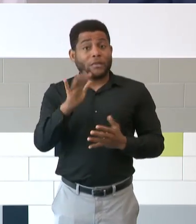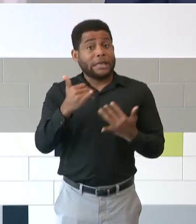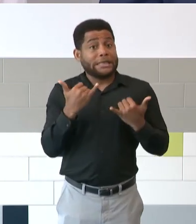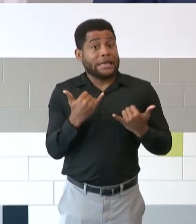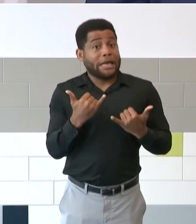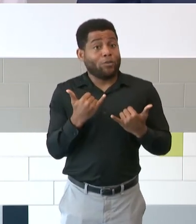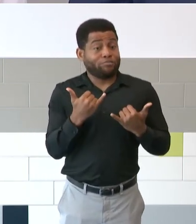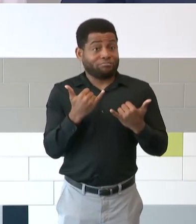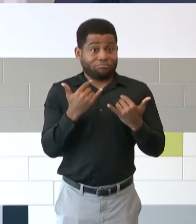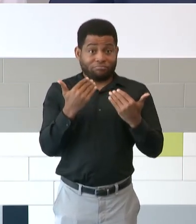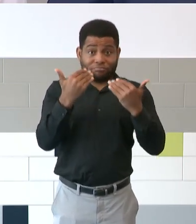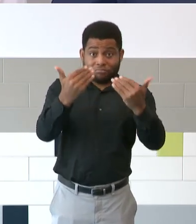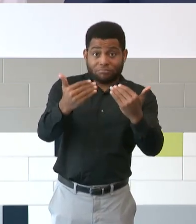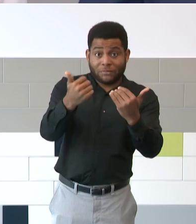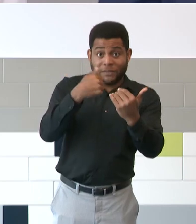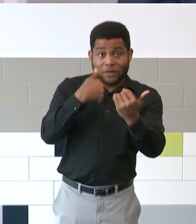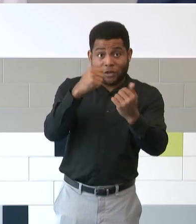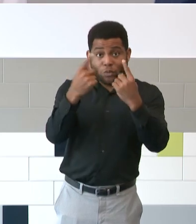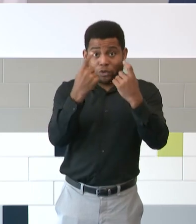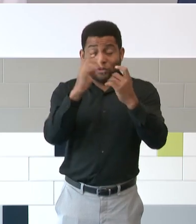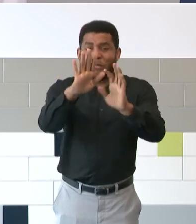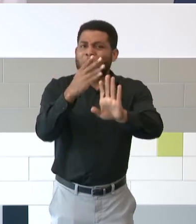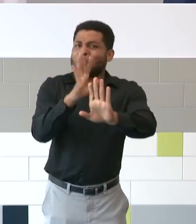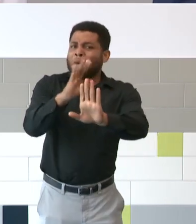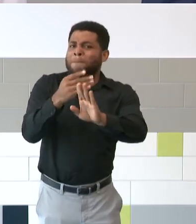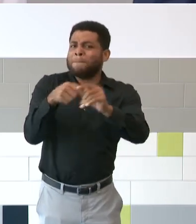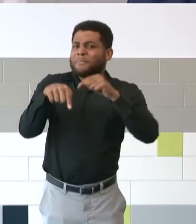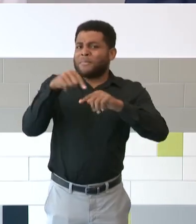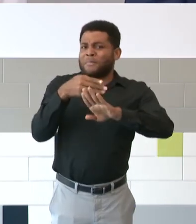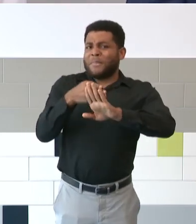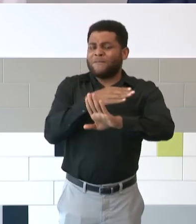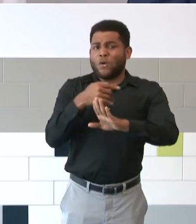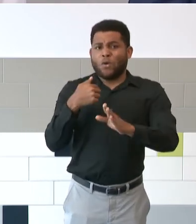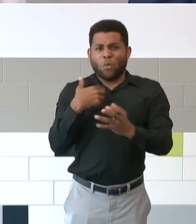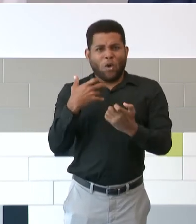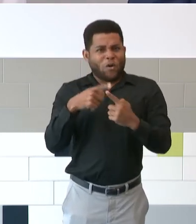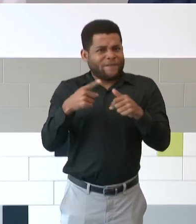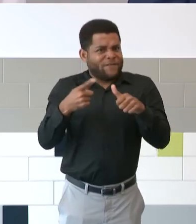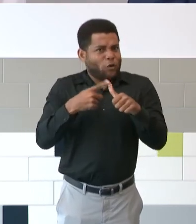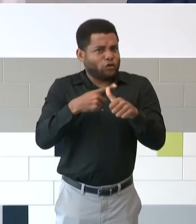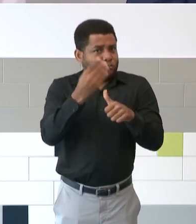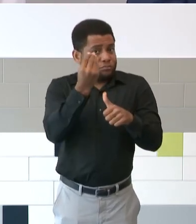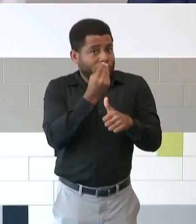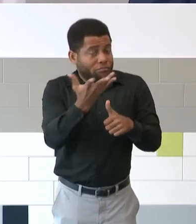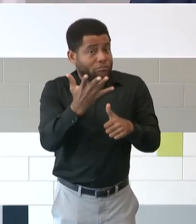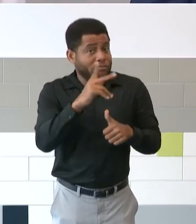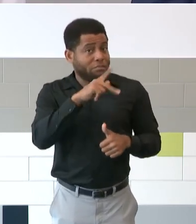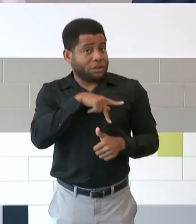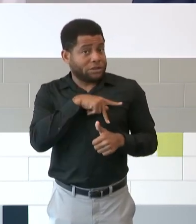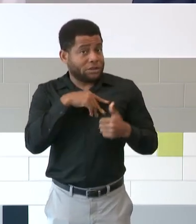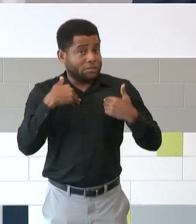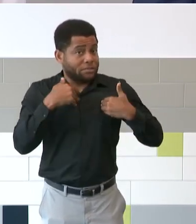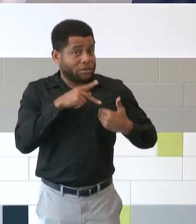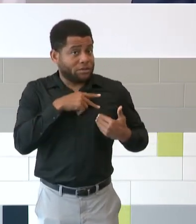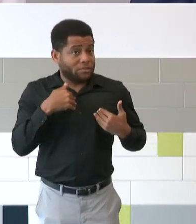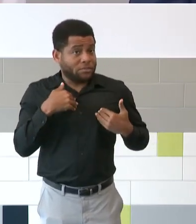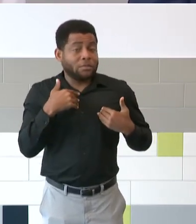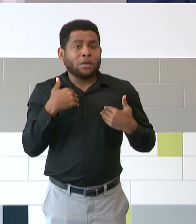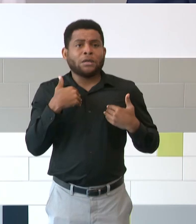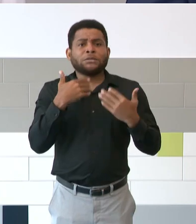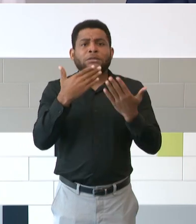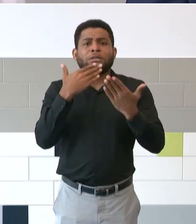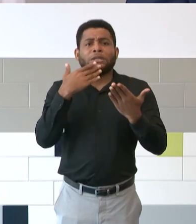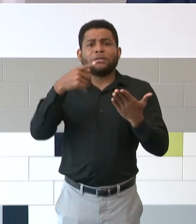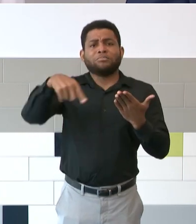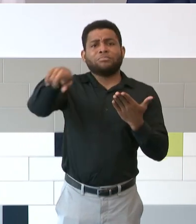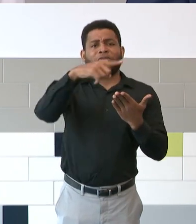a few questions. Before I do that, I do want to say, on a personal note, I want to thank everybody for reaching out to our